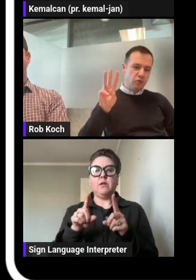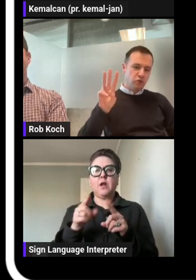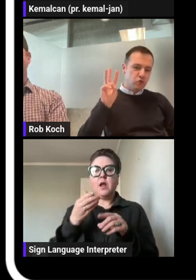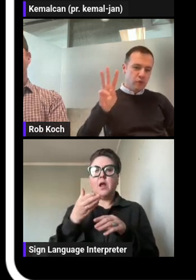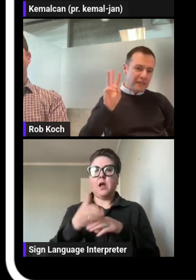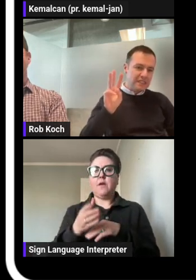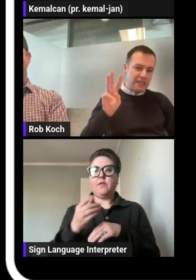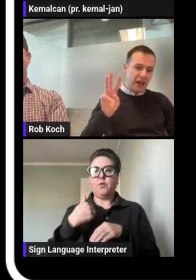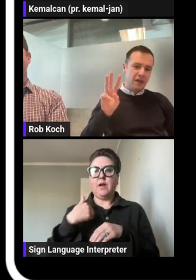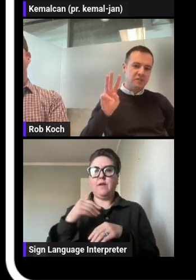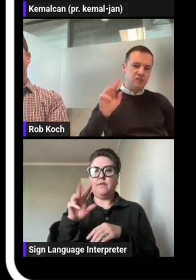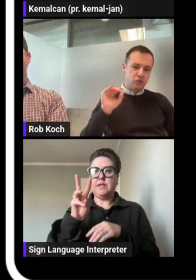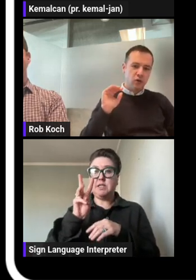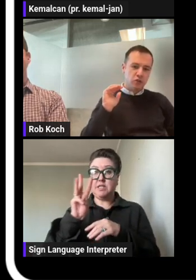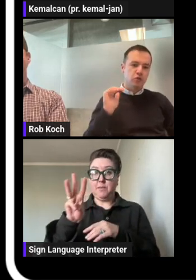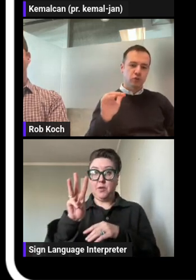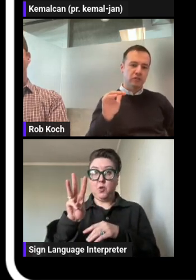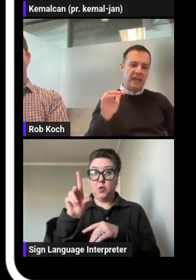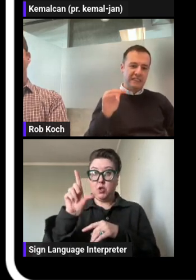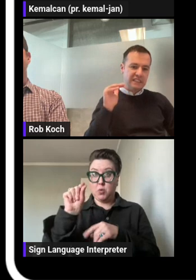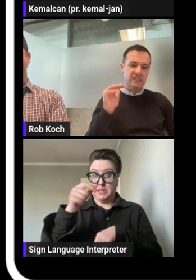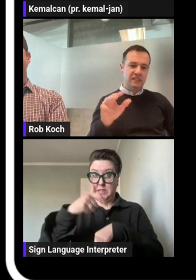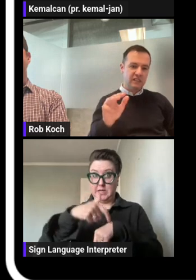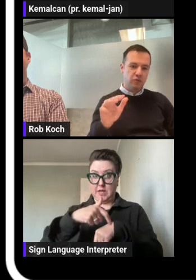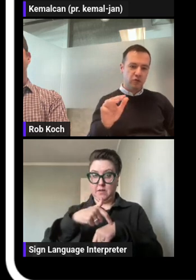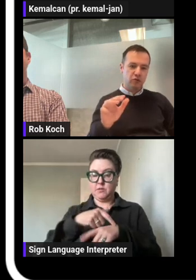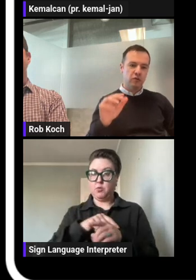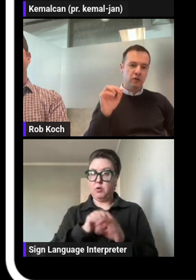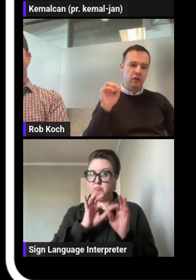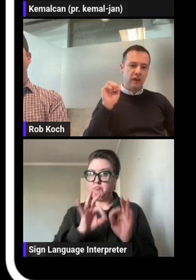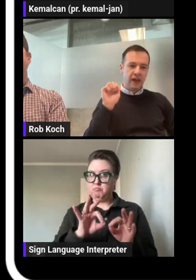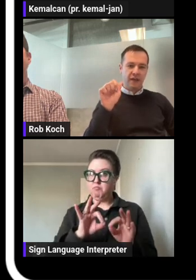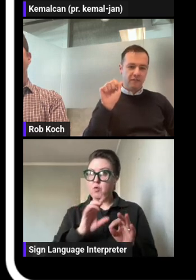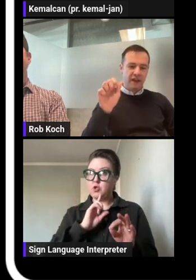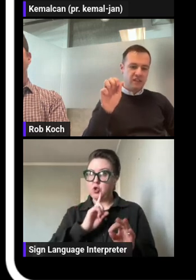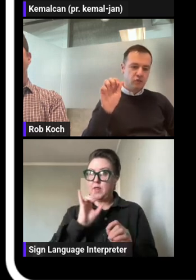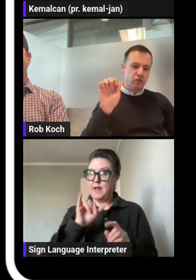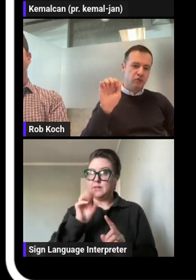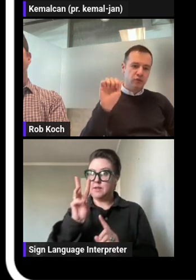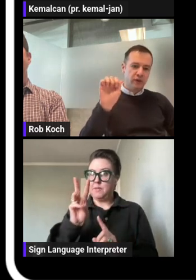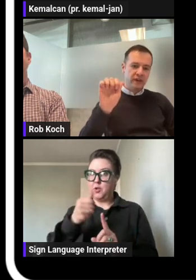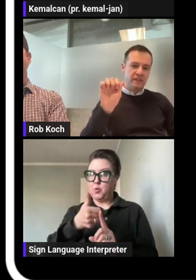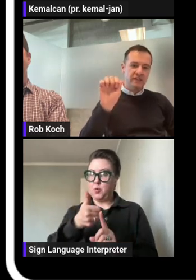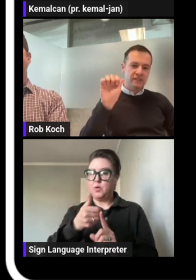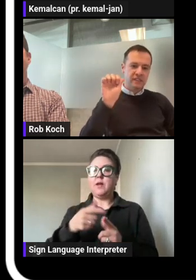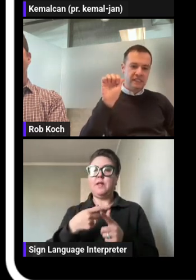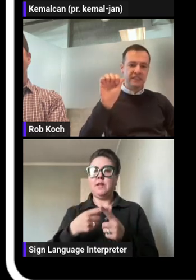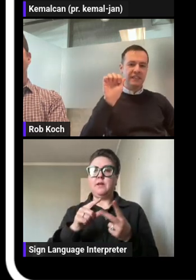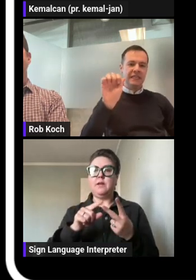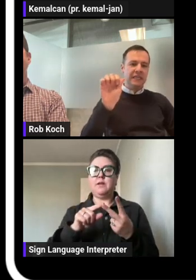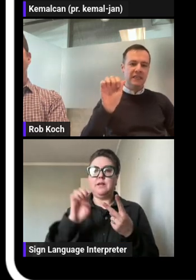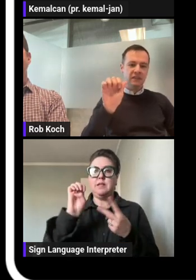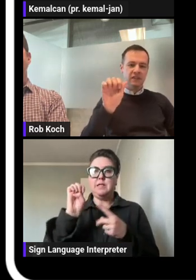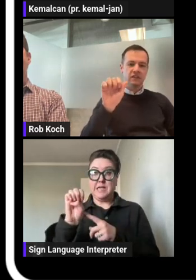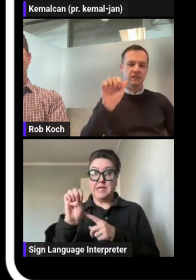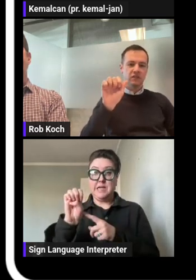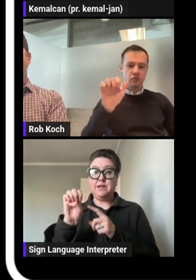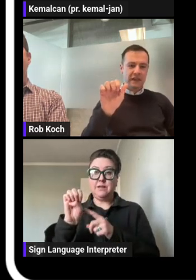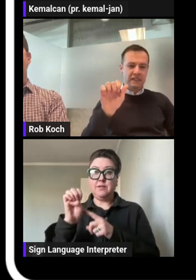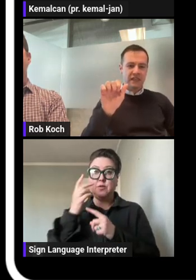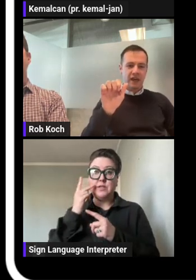like W 20 times, you're sure that this is a W. And once you see